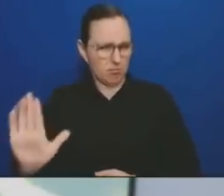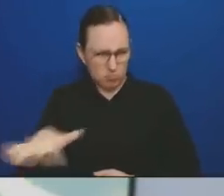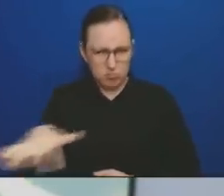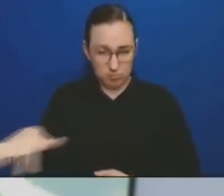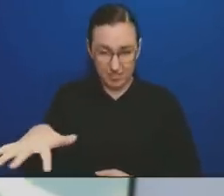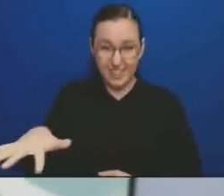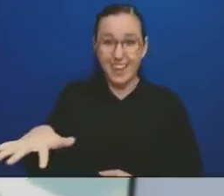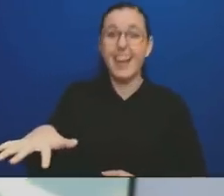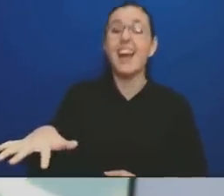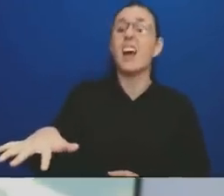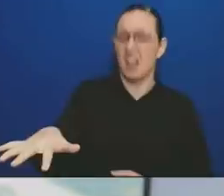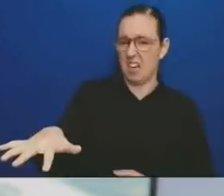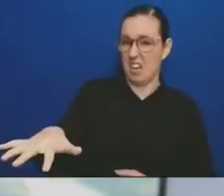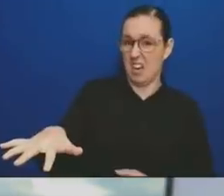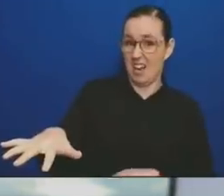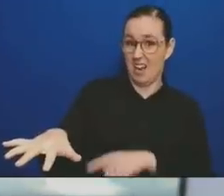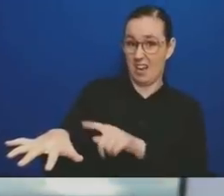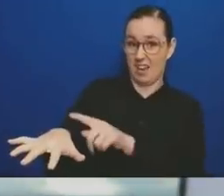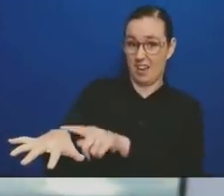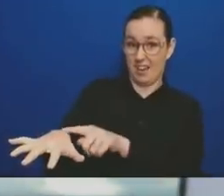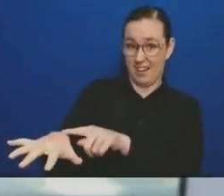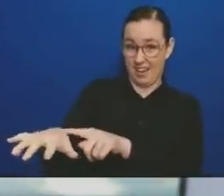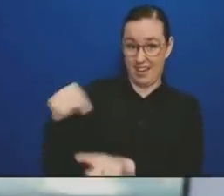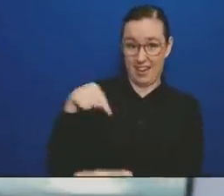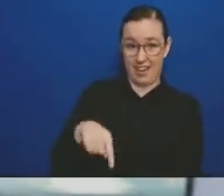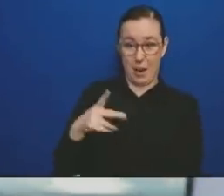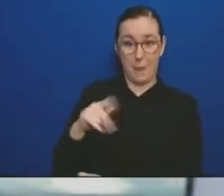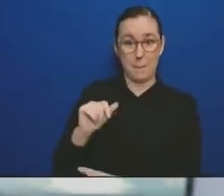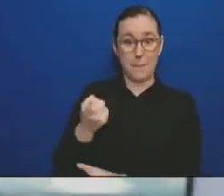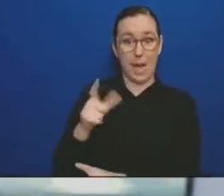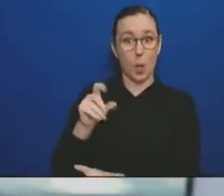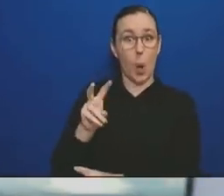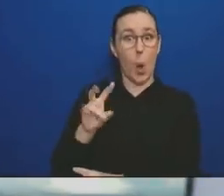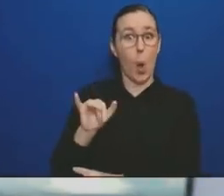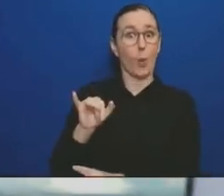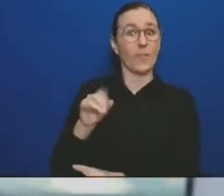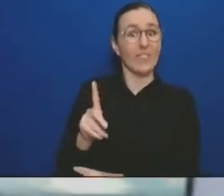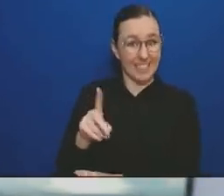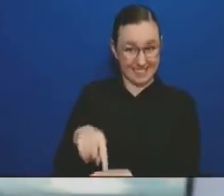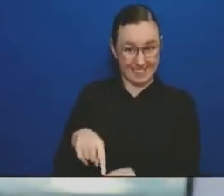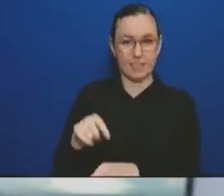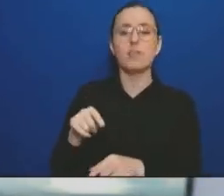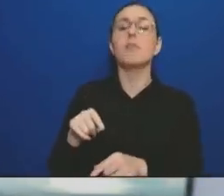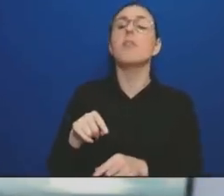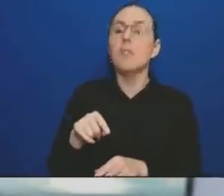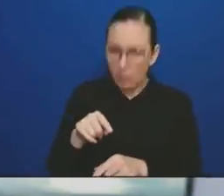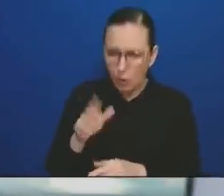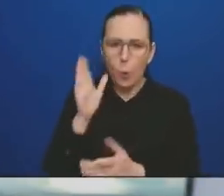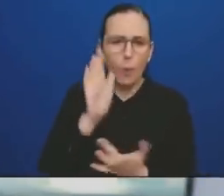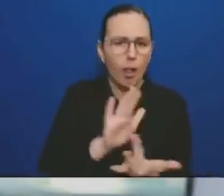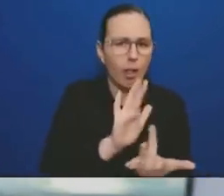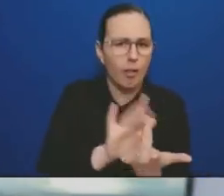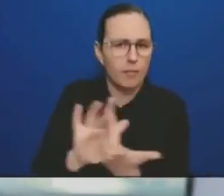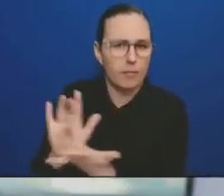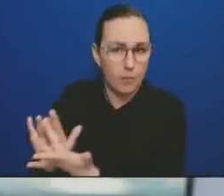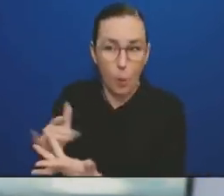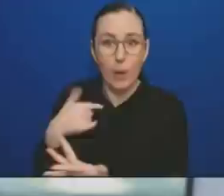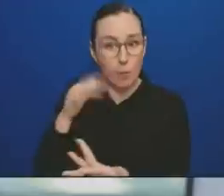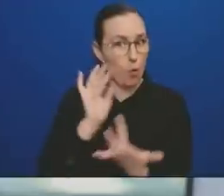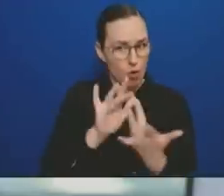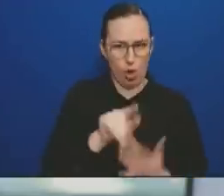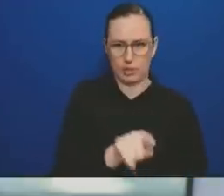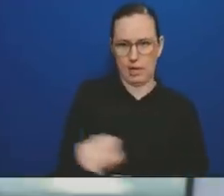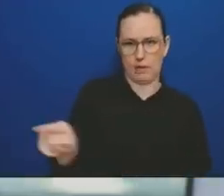starting to offer Paxlovid and to people at the highest risk groups, and we'll be reaching out to them